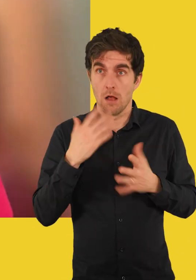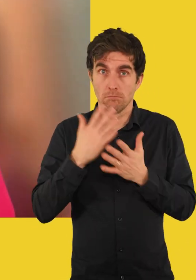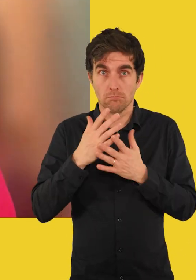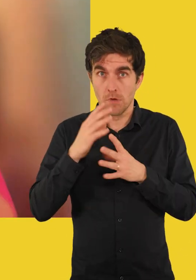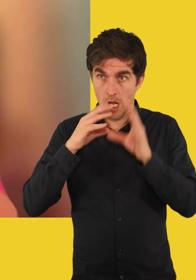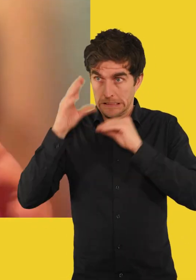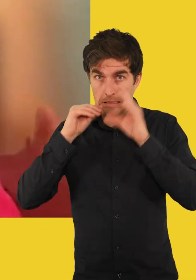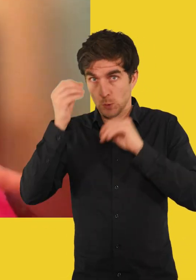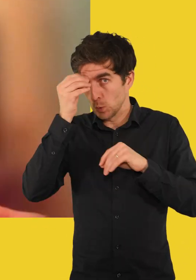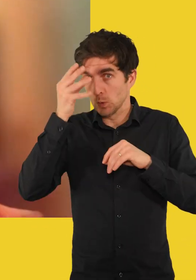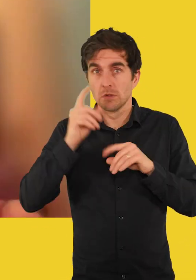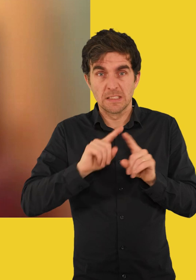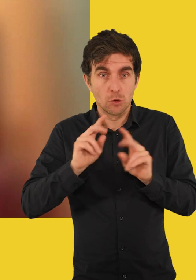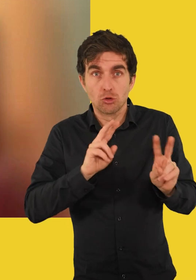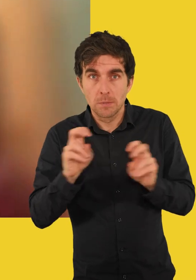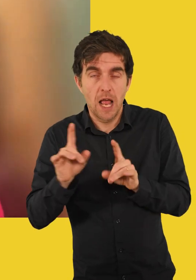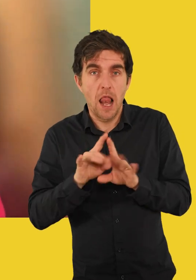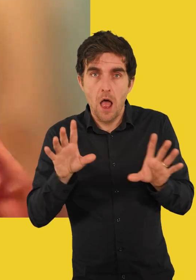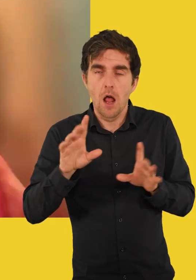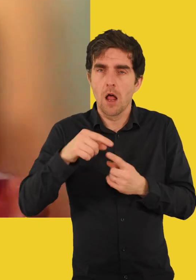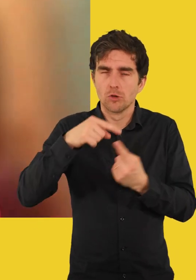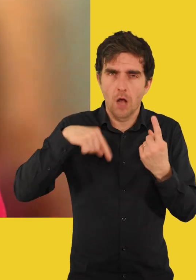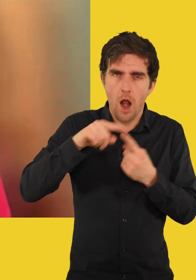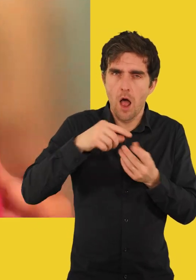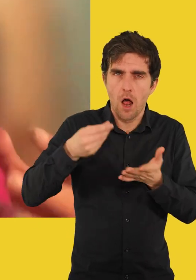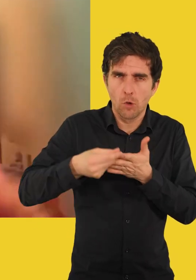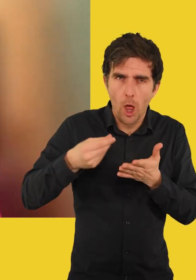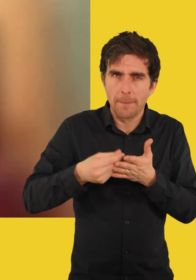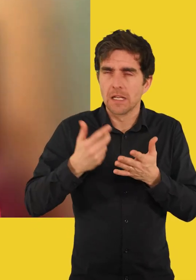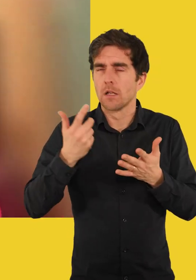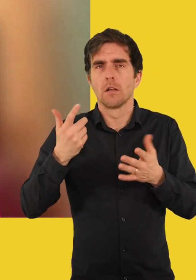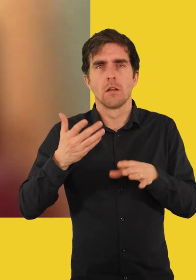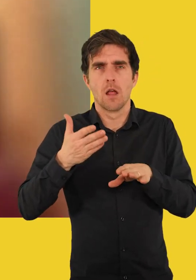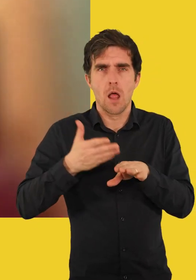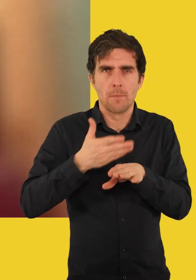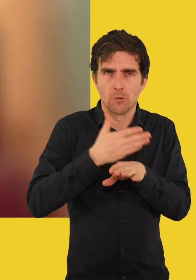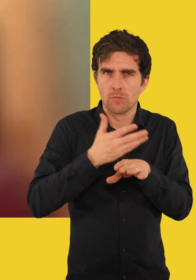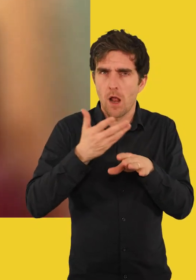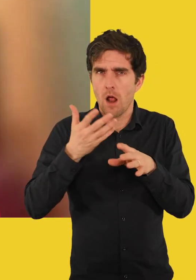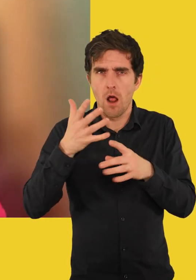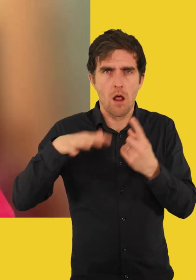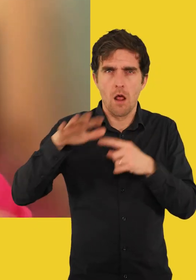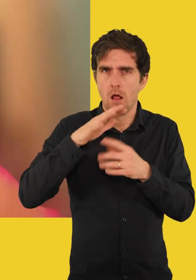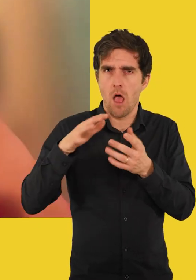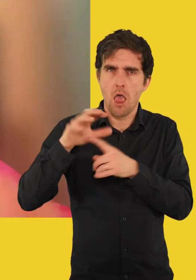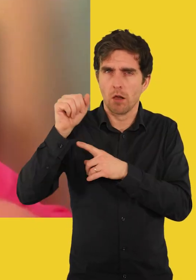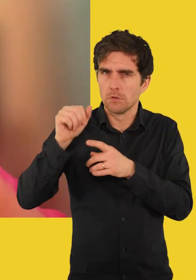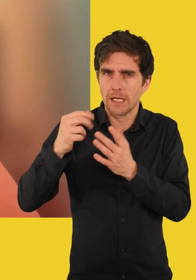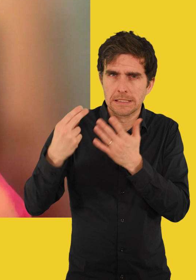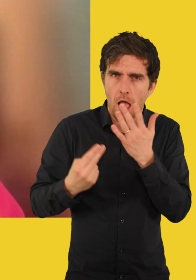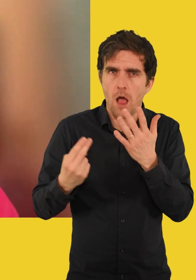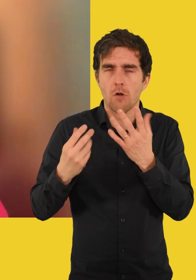educate myself on various subjects like circular economy or permaculture design, and